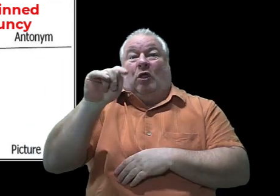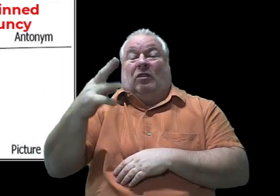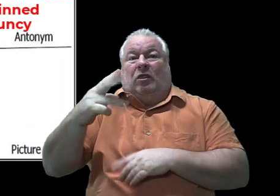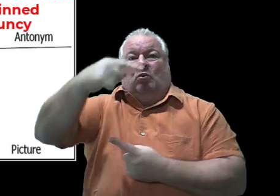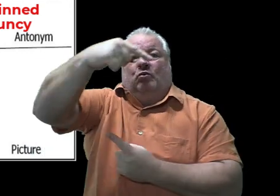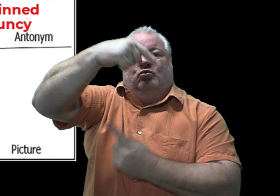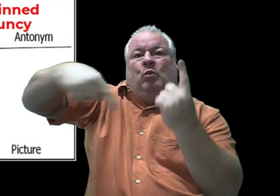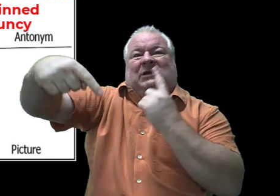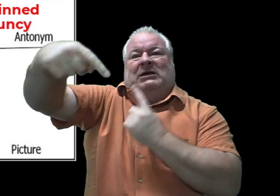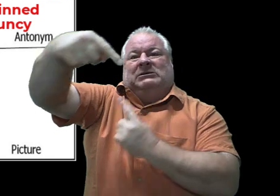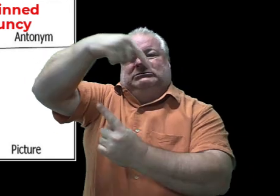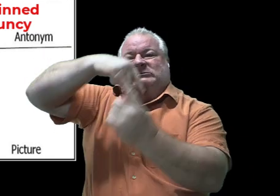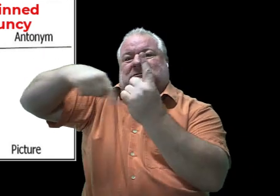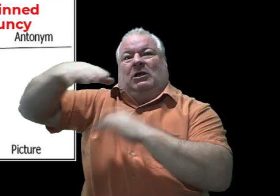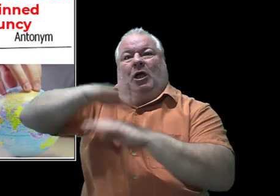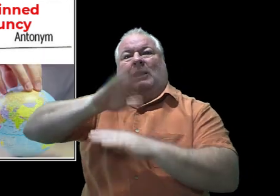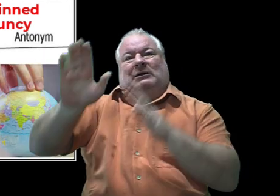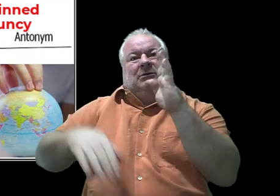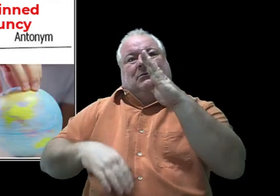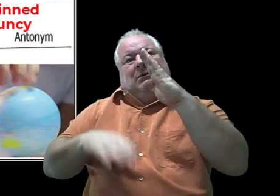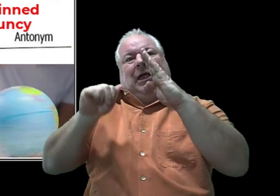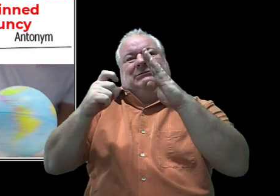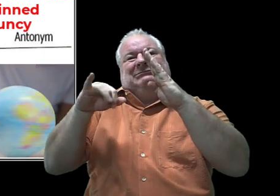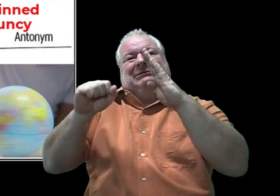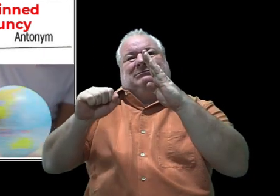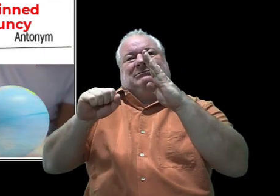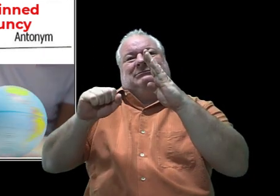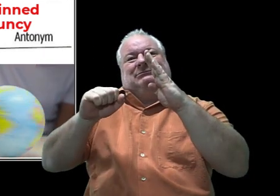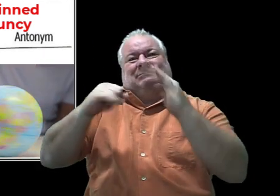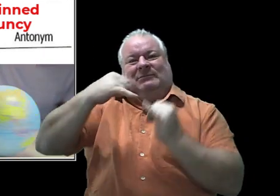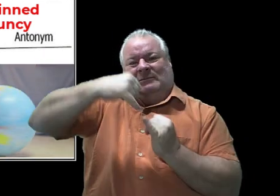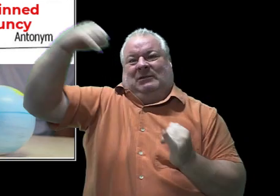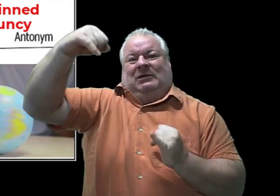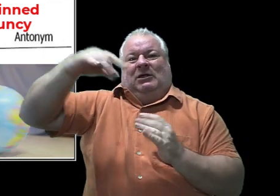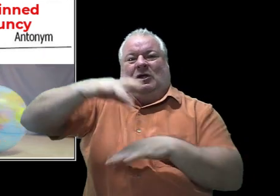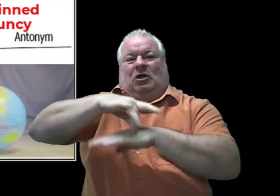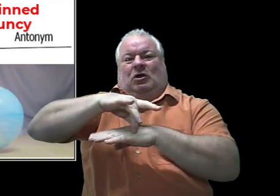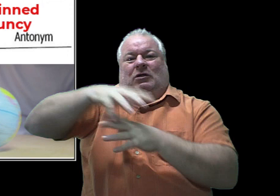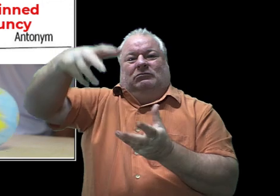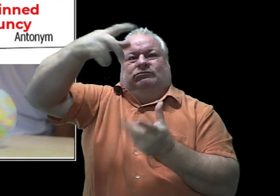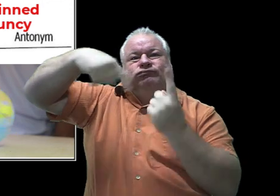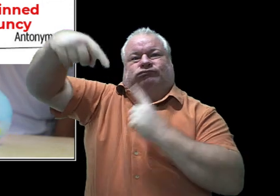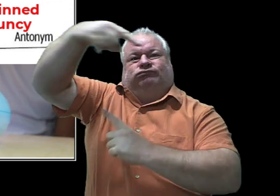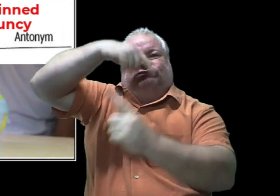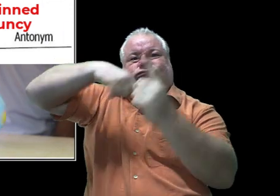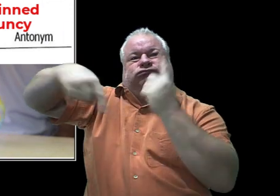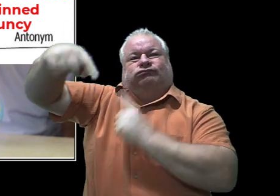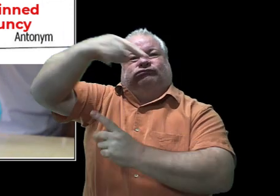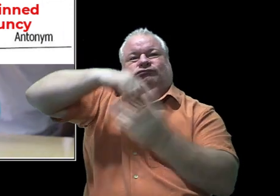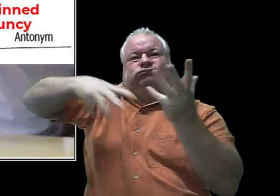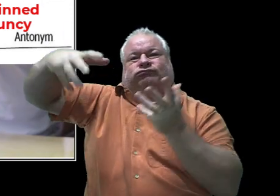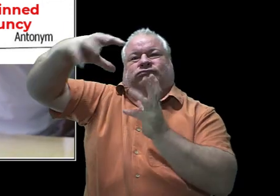earth rotates on its axis. The earth